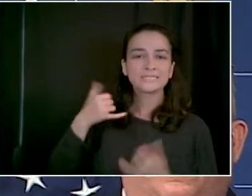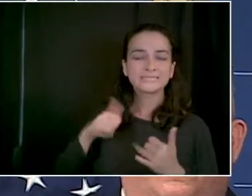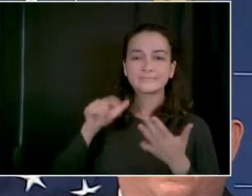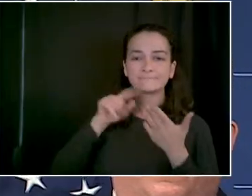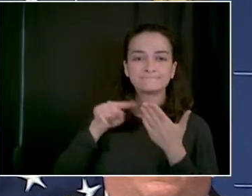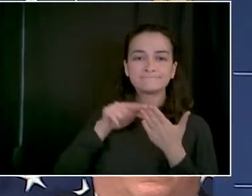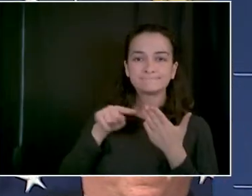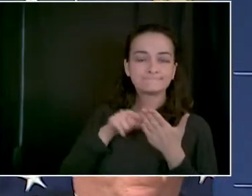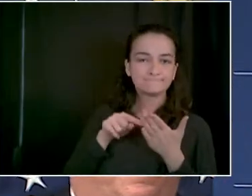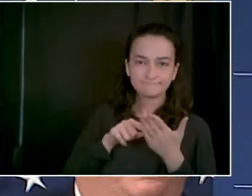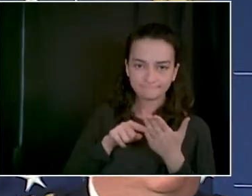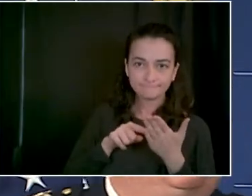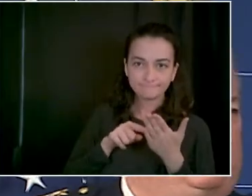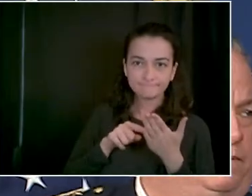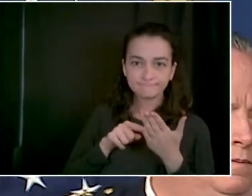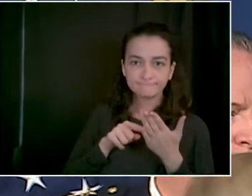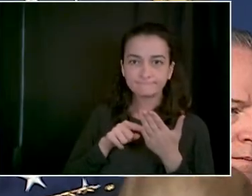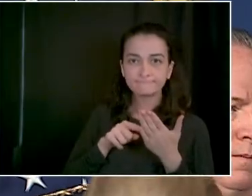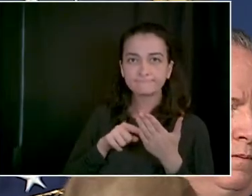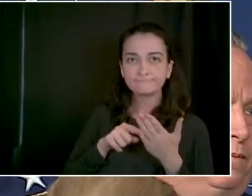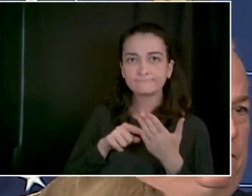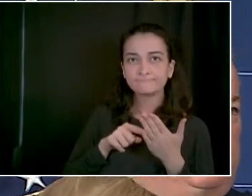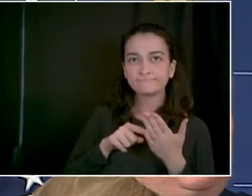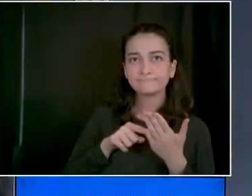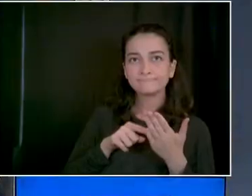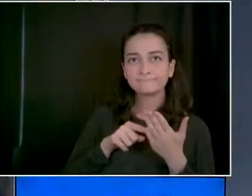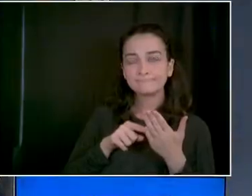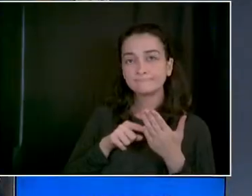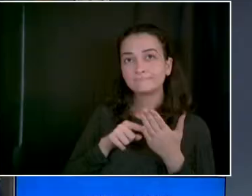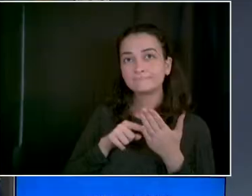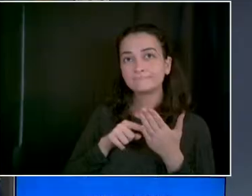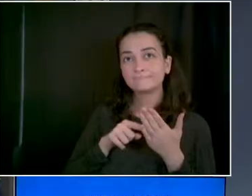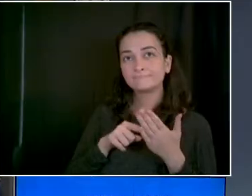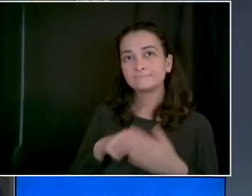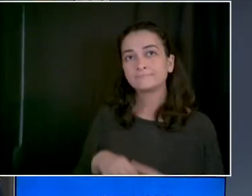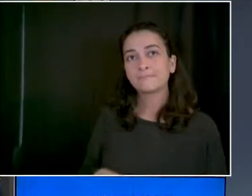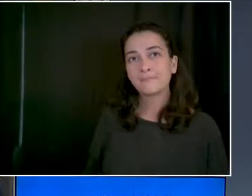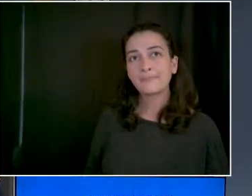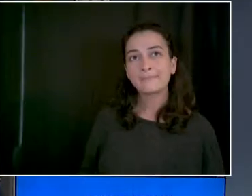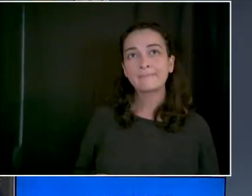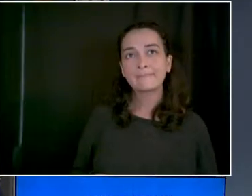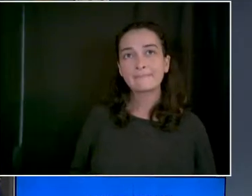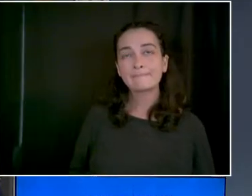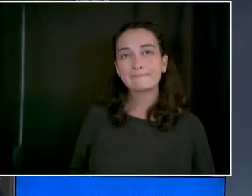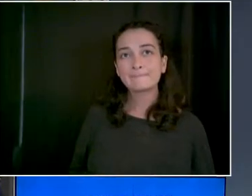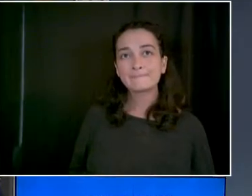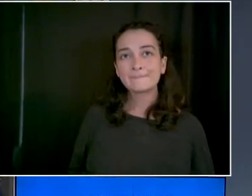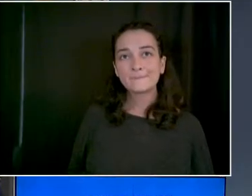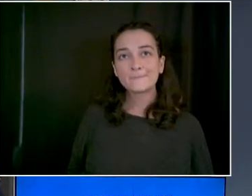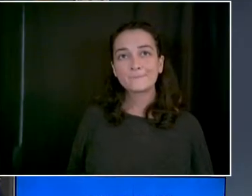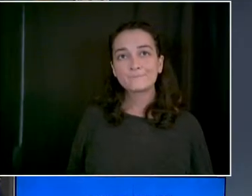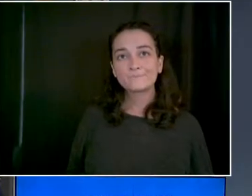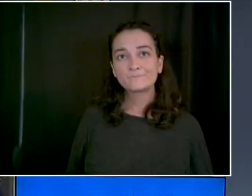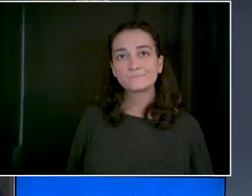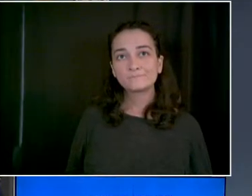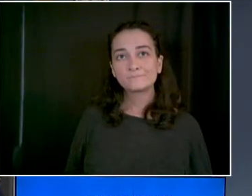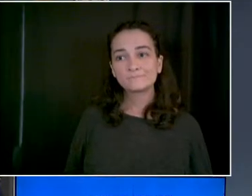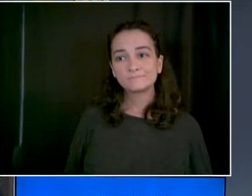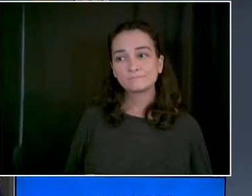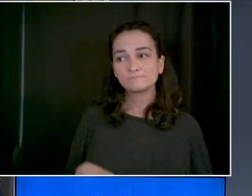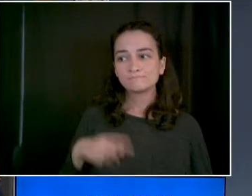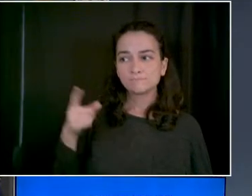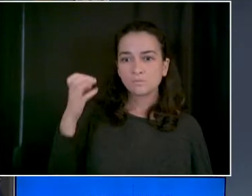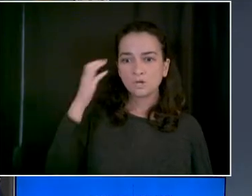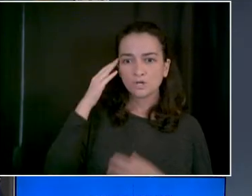looking into now. Wait, Donna, just to follow up on this, That's not really no, necessarily but on topic, so let's just I think it move is. on. We're talking about civil